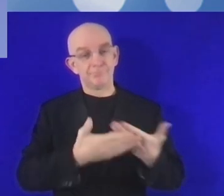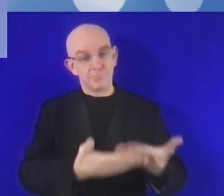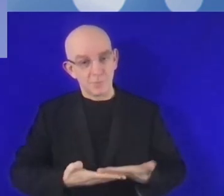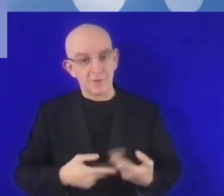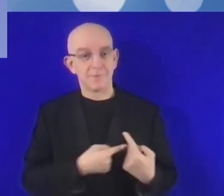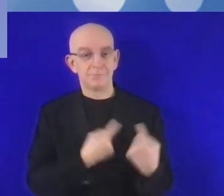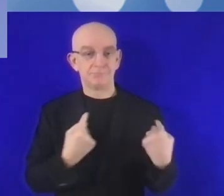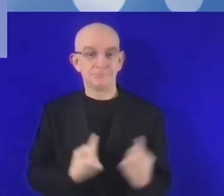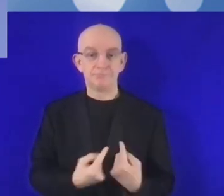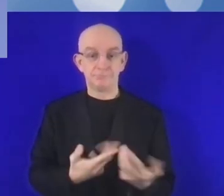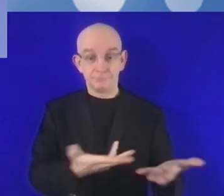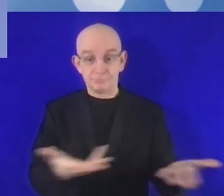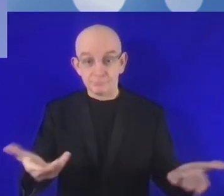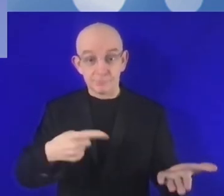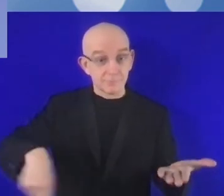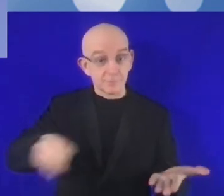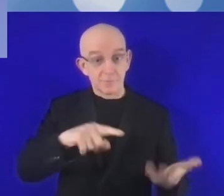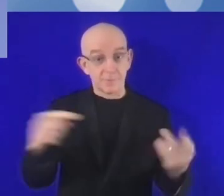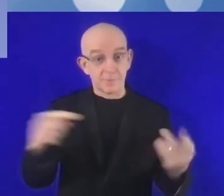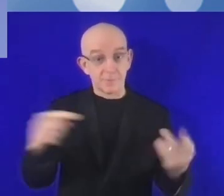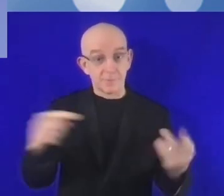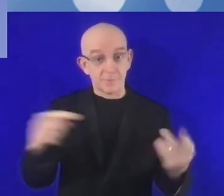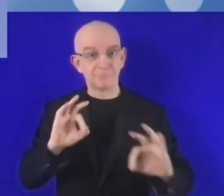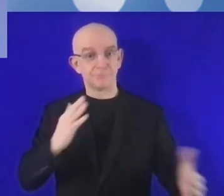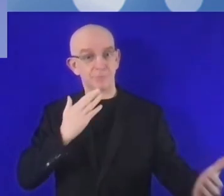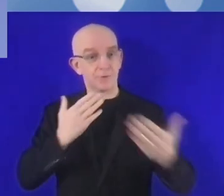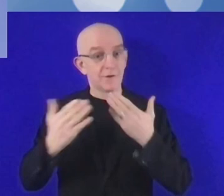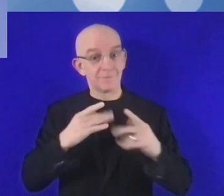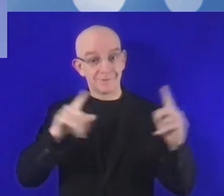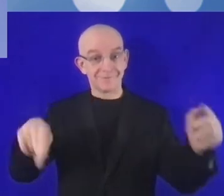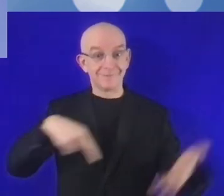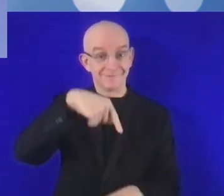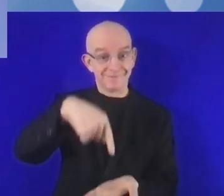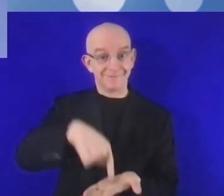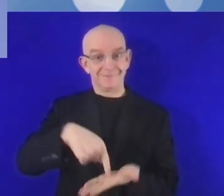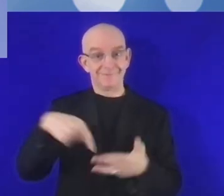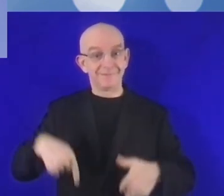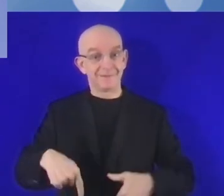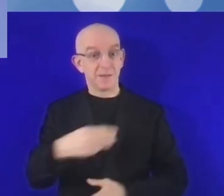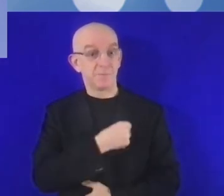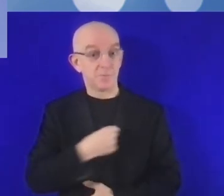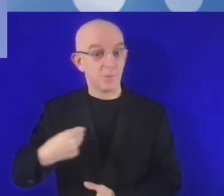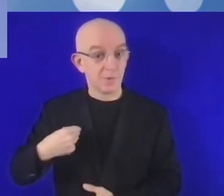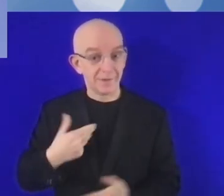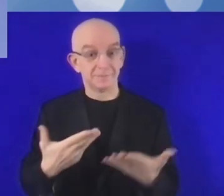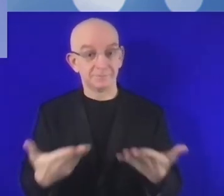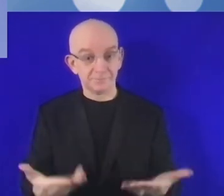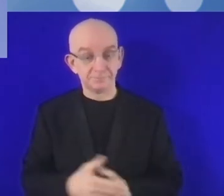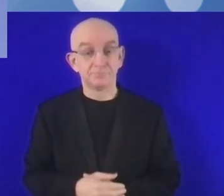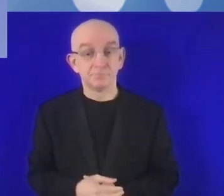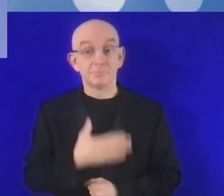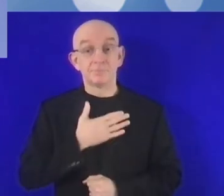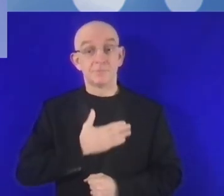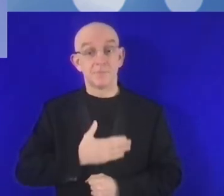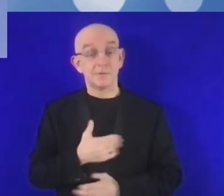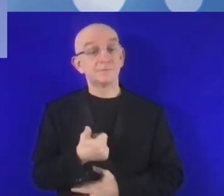Katowice. Ladies and gentlemen, please let me welcome United Nations Under Secretary General, Mr. Liu